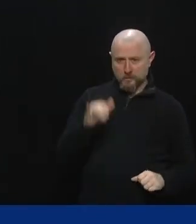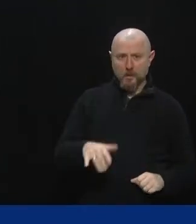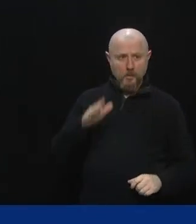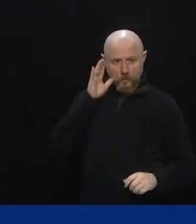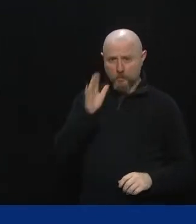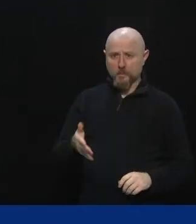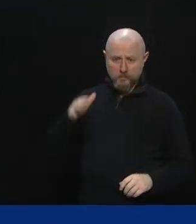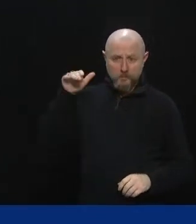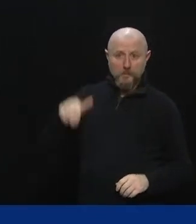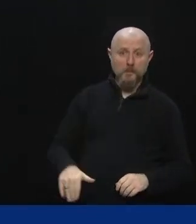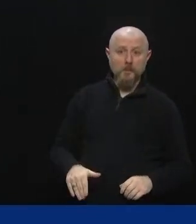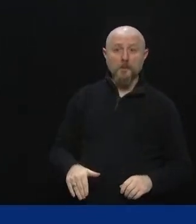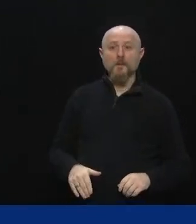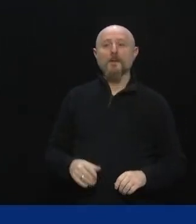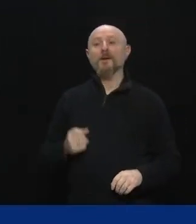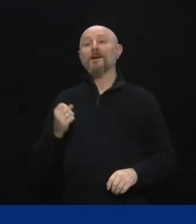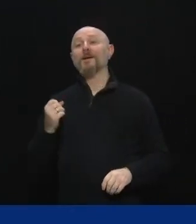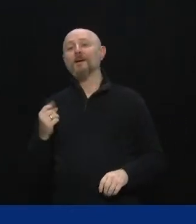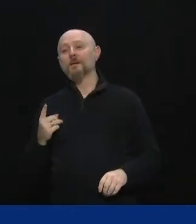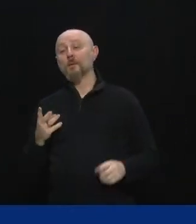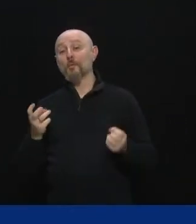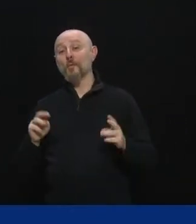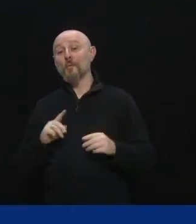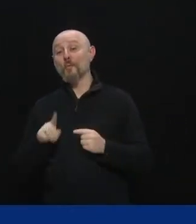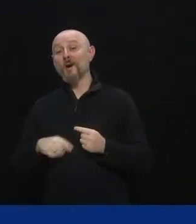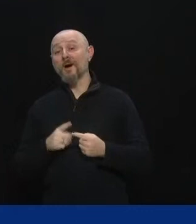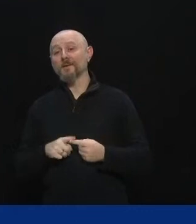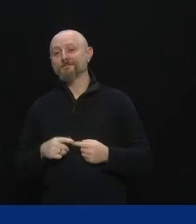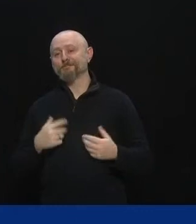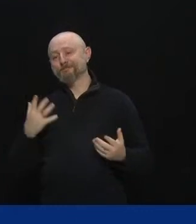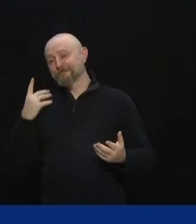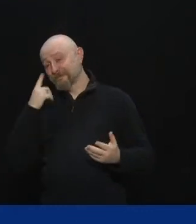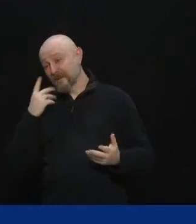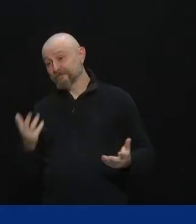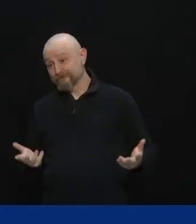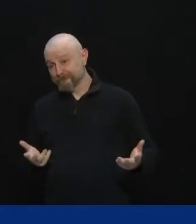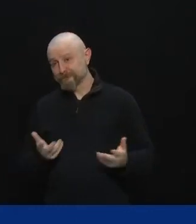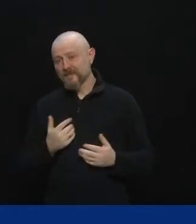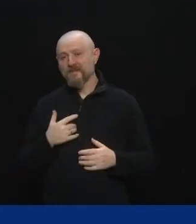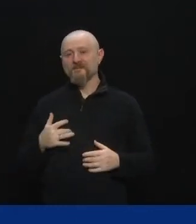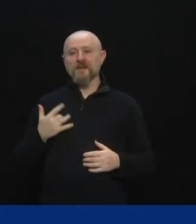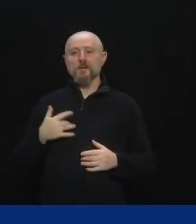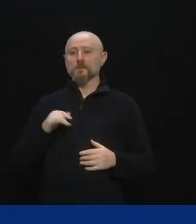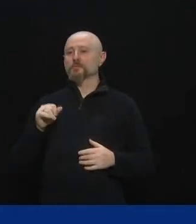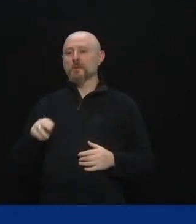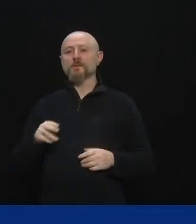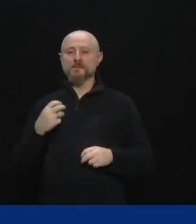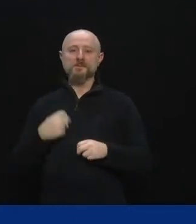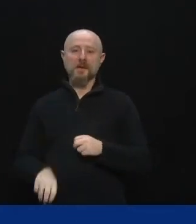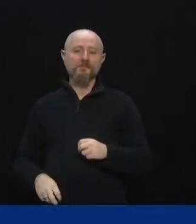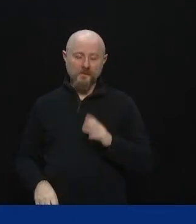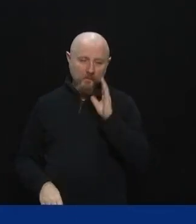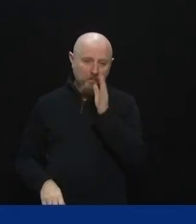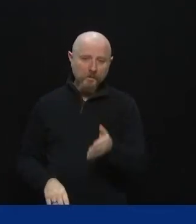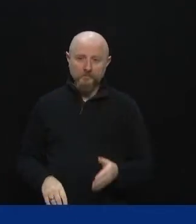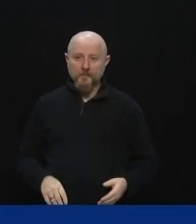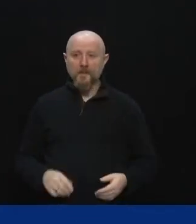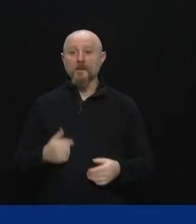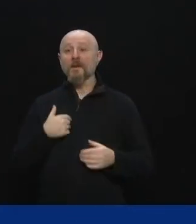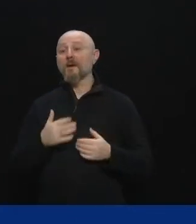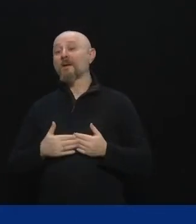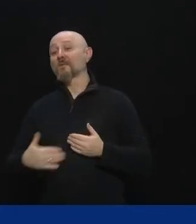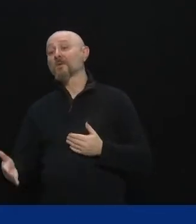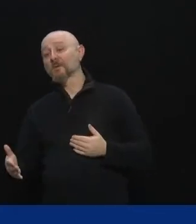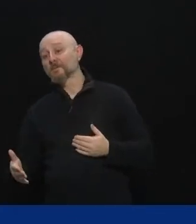about. And I think that we can expect a difficult January, but that things should be much better by